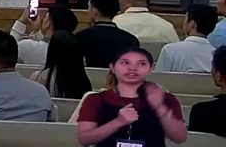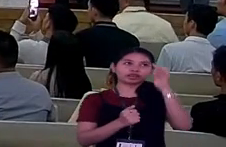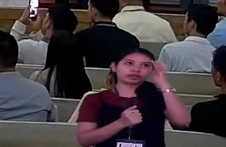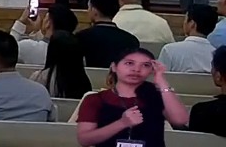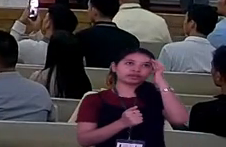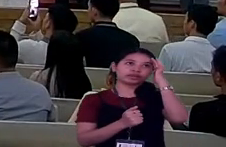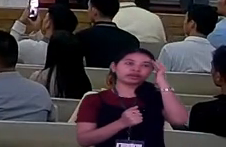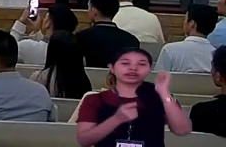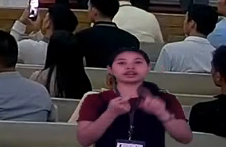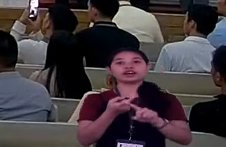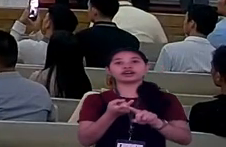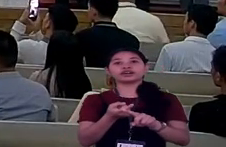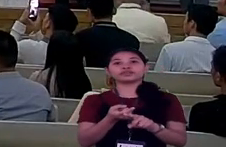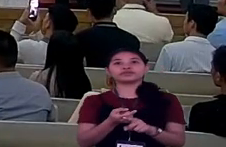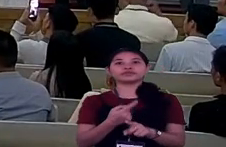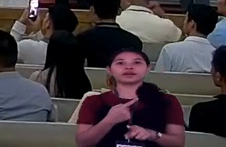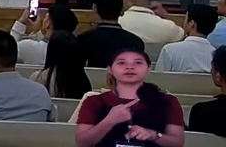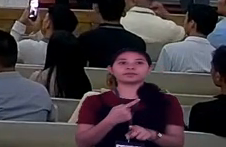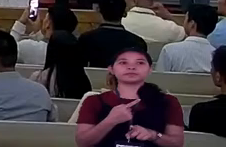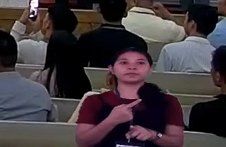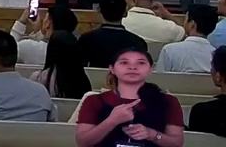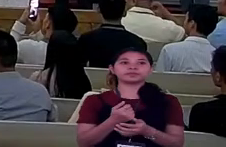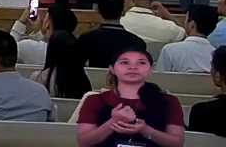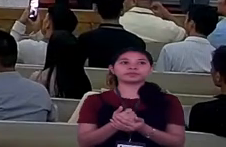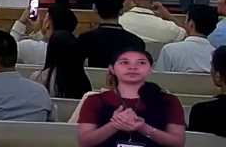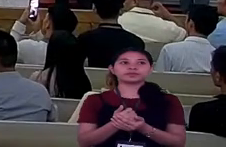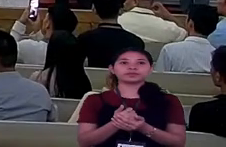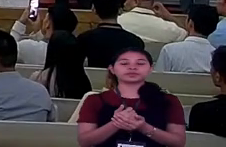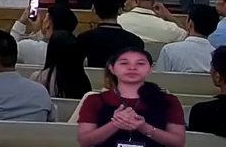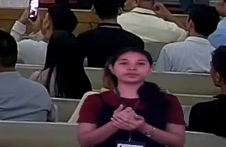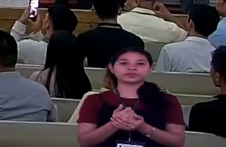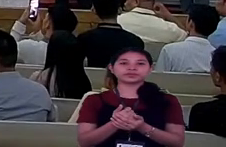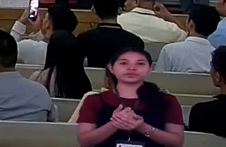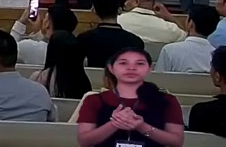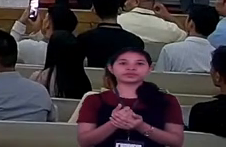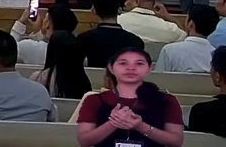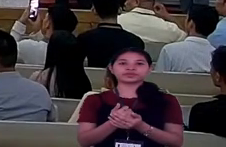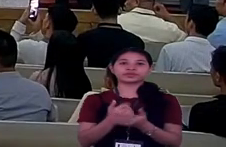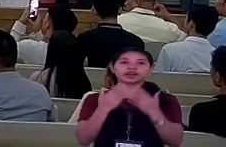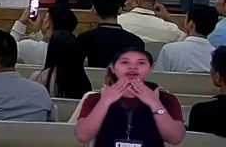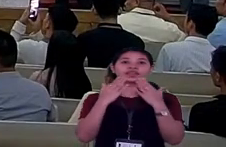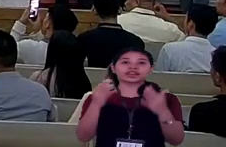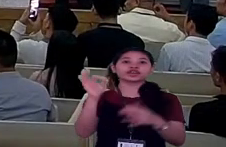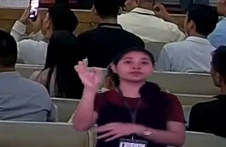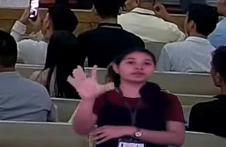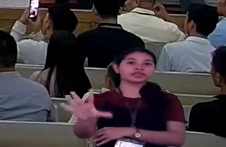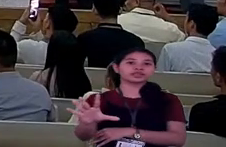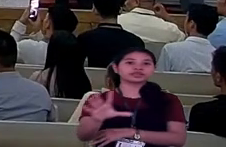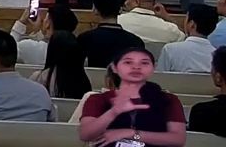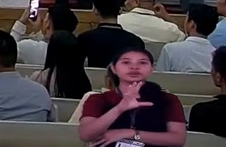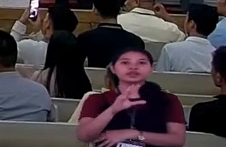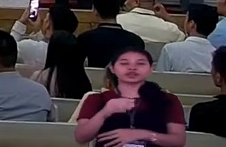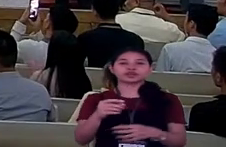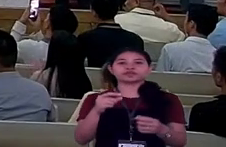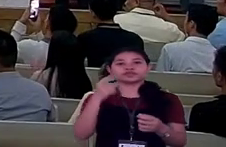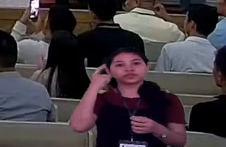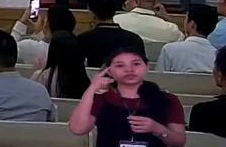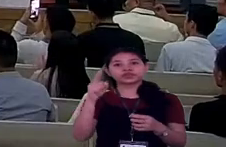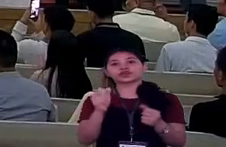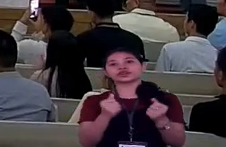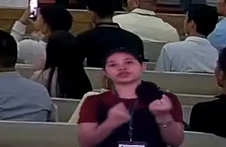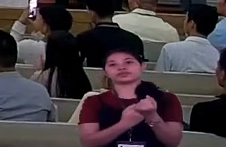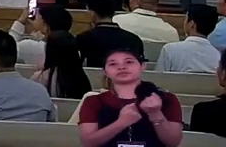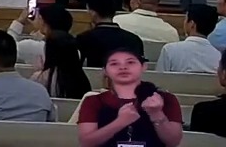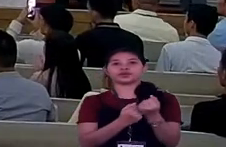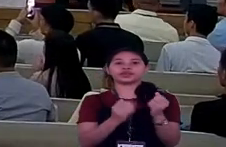of Pastor Jerry Nable. And thank you so much, brethren and pastors, for your support and prayers. Amen.